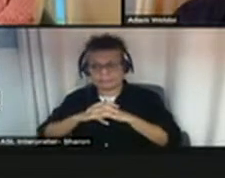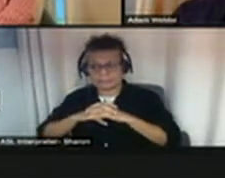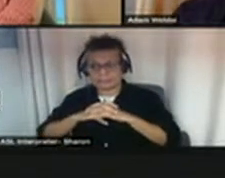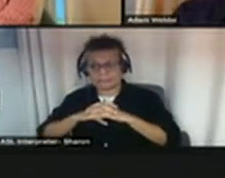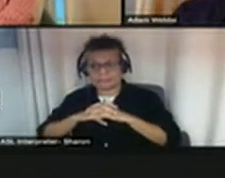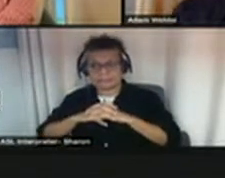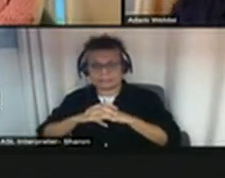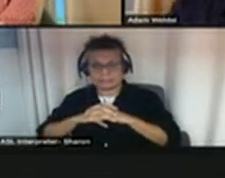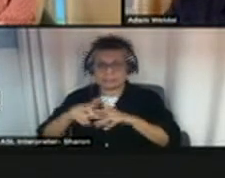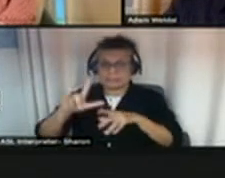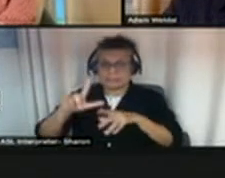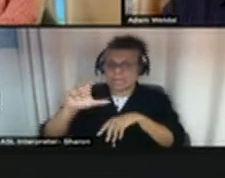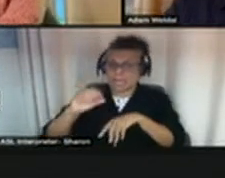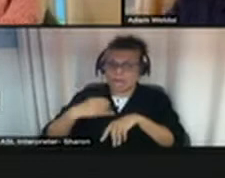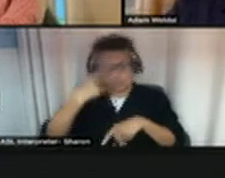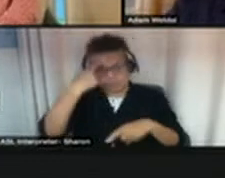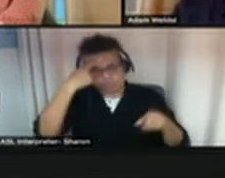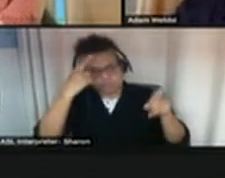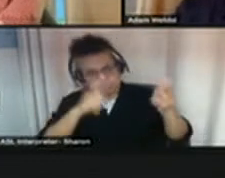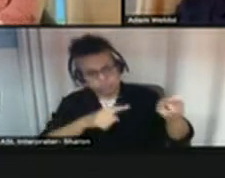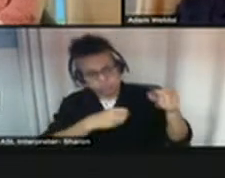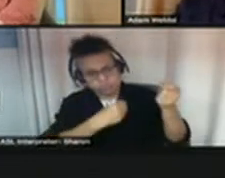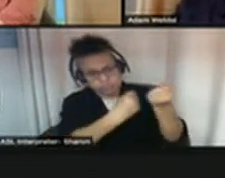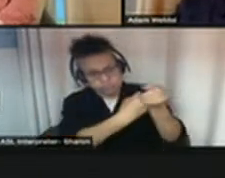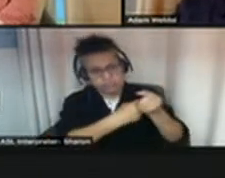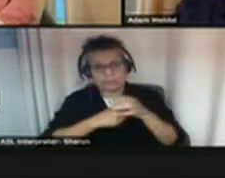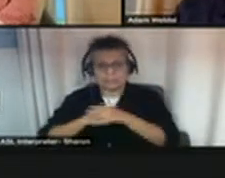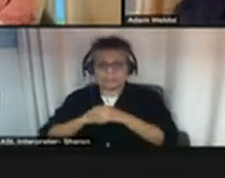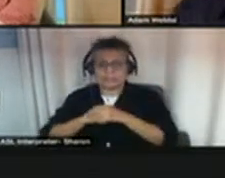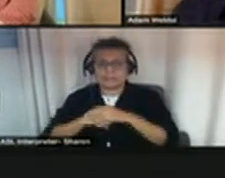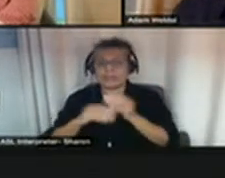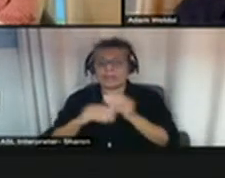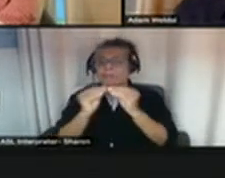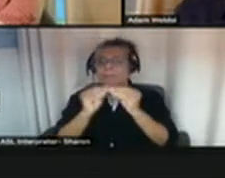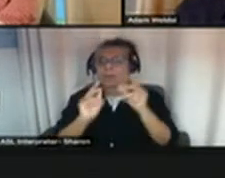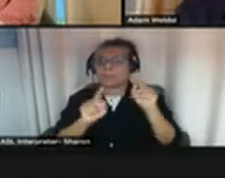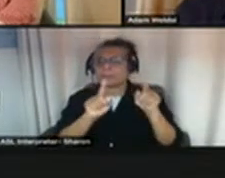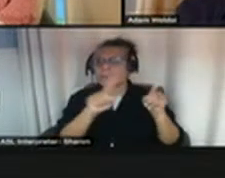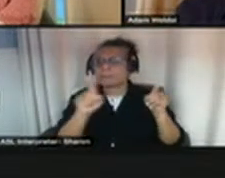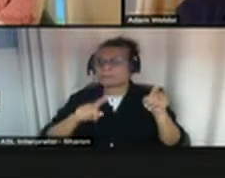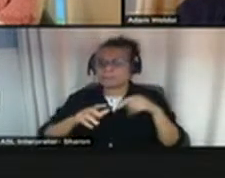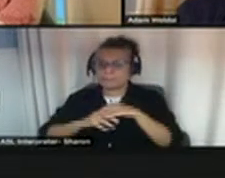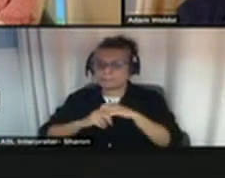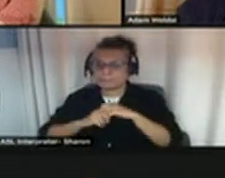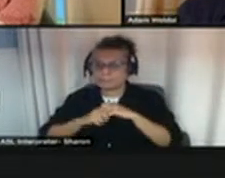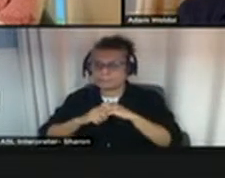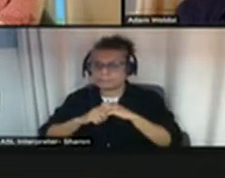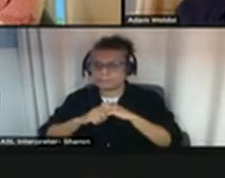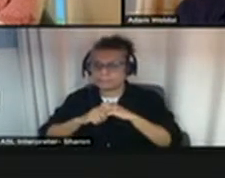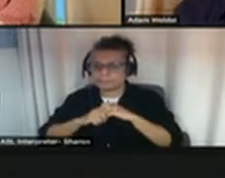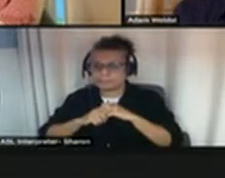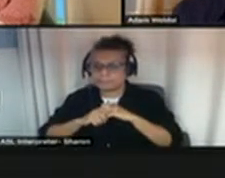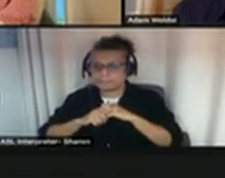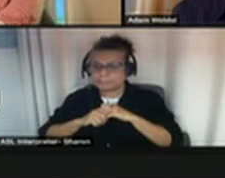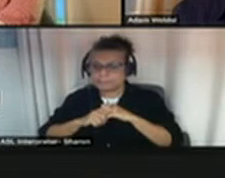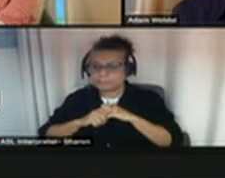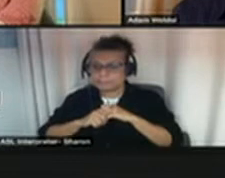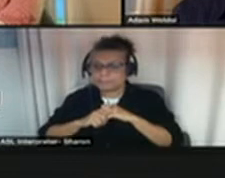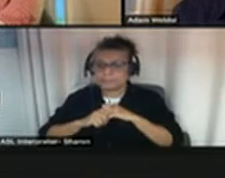that. Yeah, let me just, Mr. Iovino, hear from some other members who haven't spoken yet. Let's go to Ms.